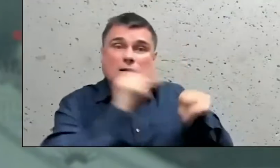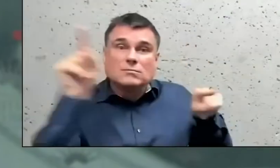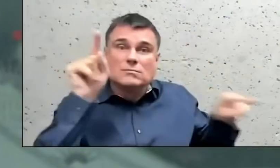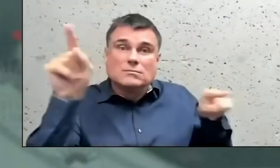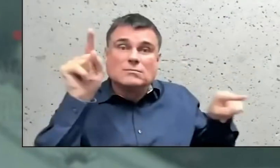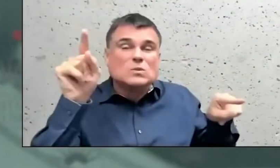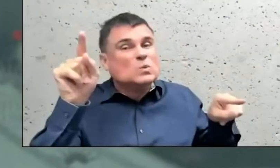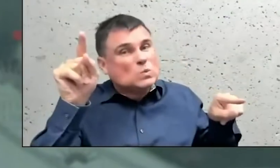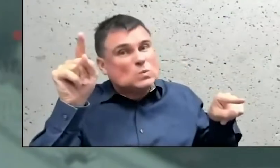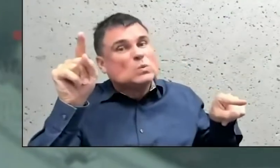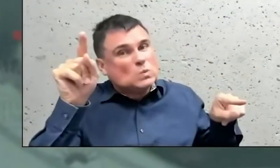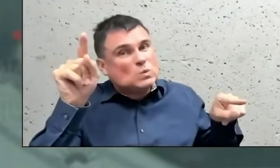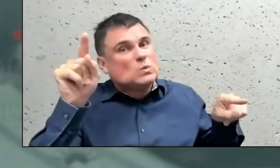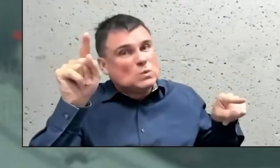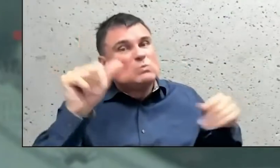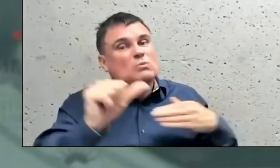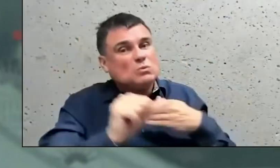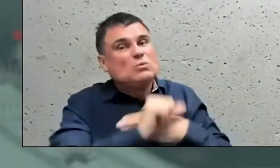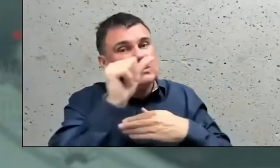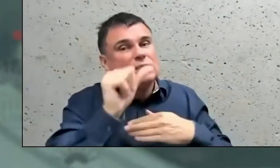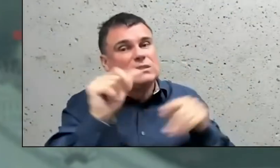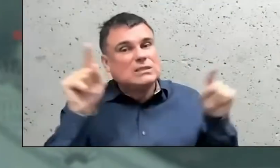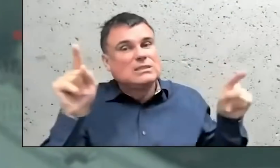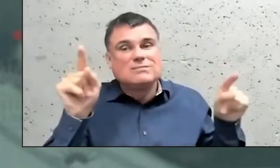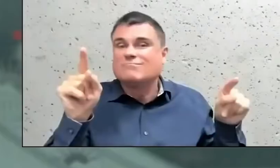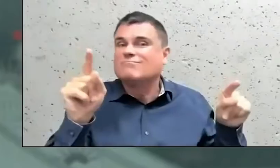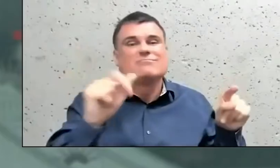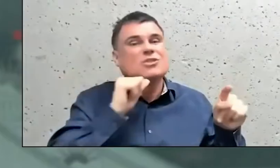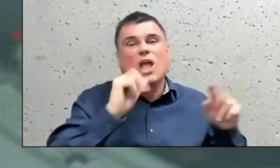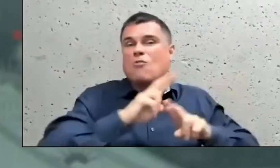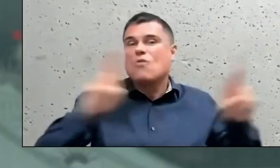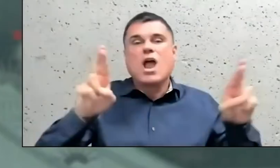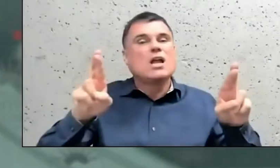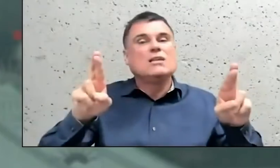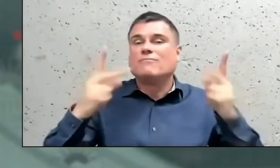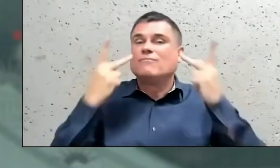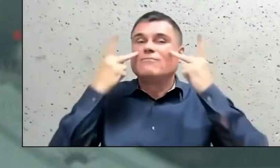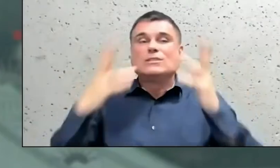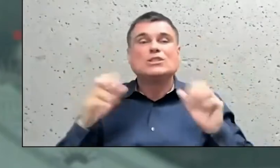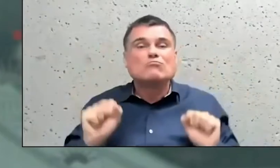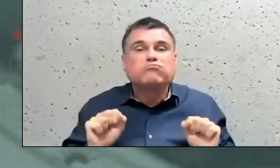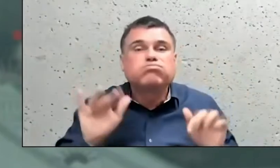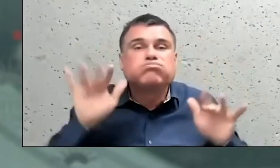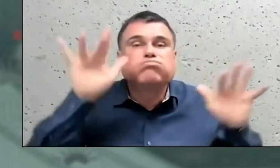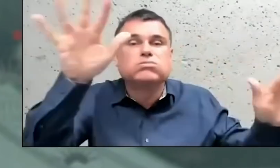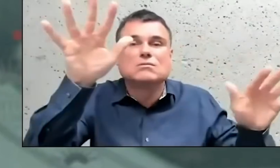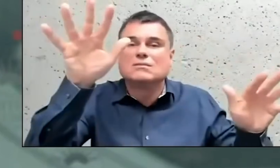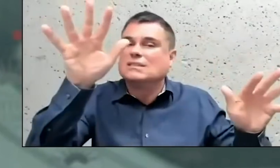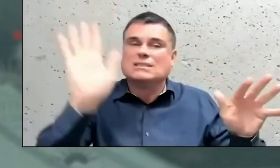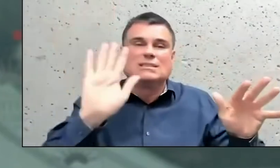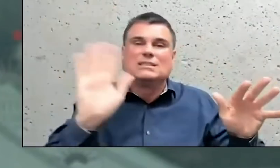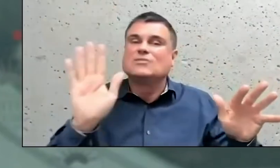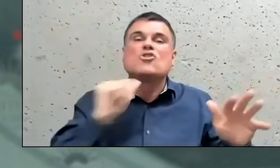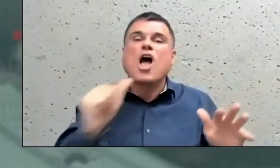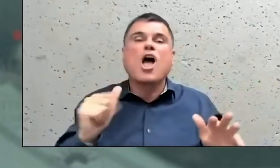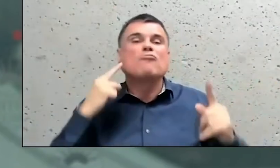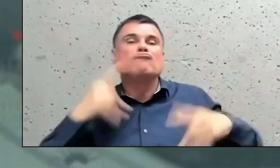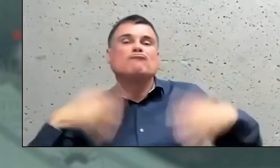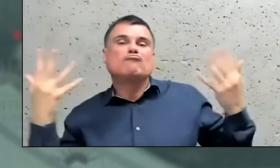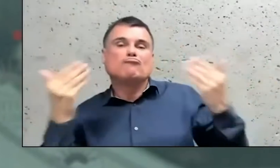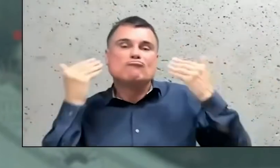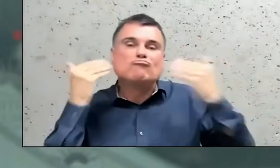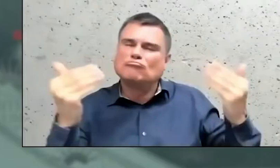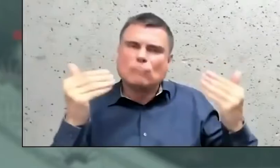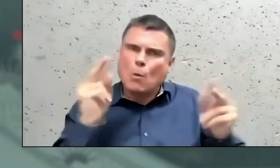be ready to accept visitors right now, so check before you go. It also includes following all of the public